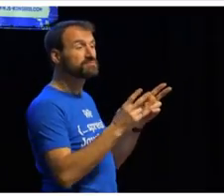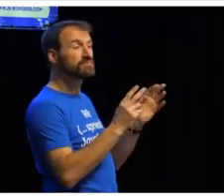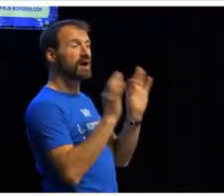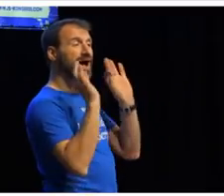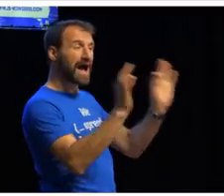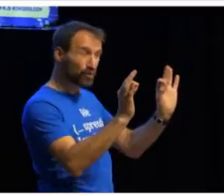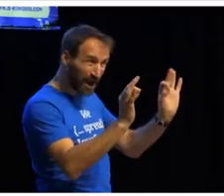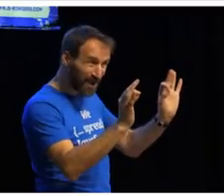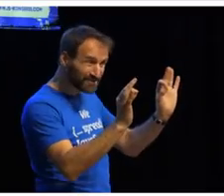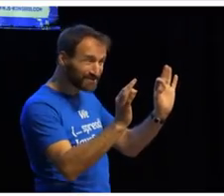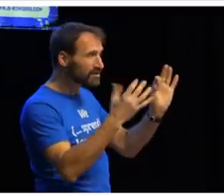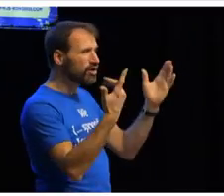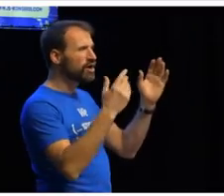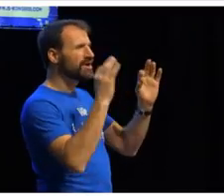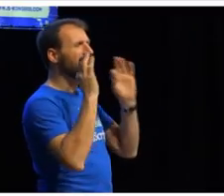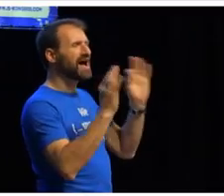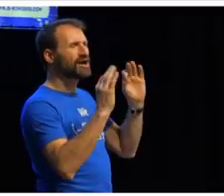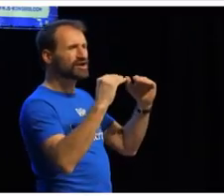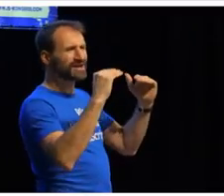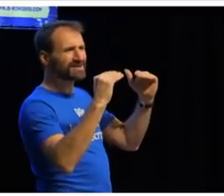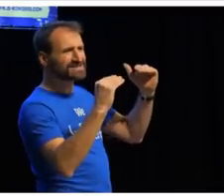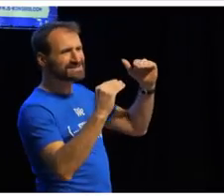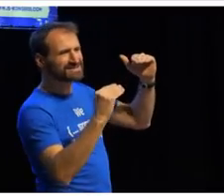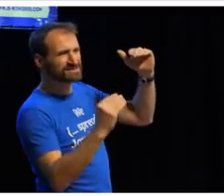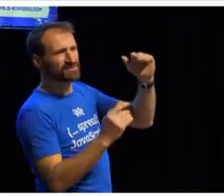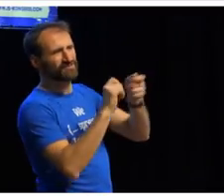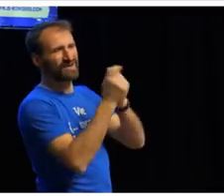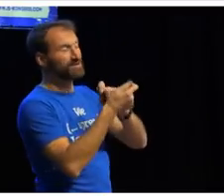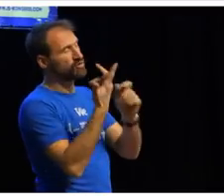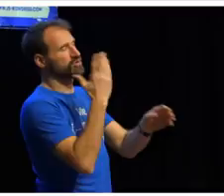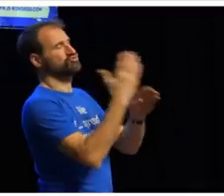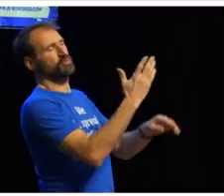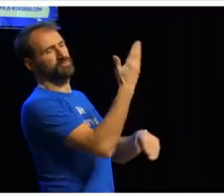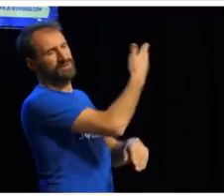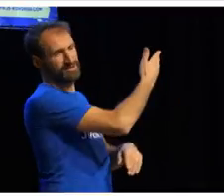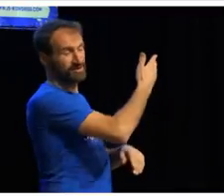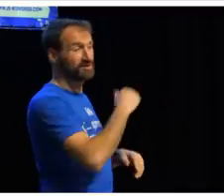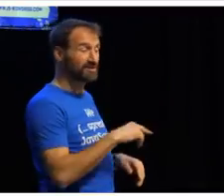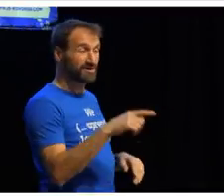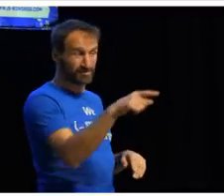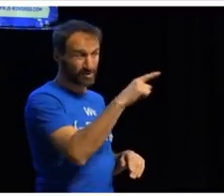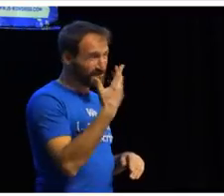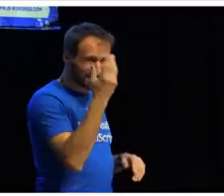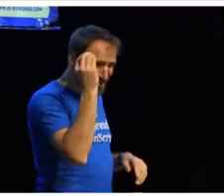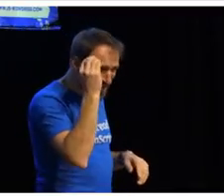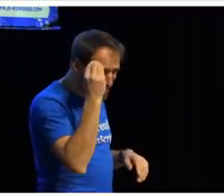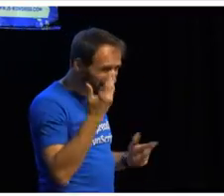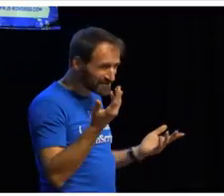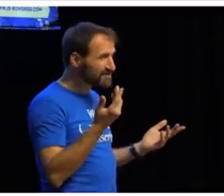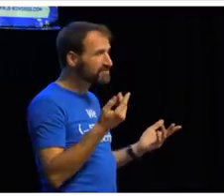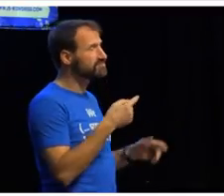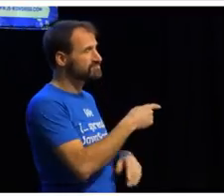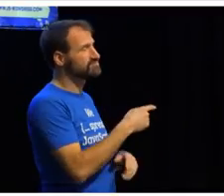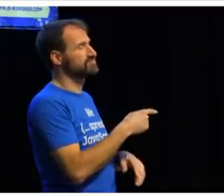now reach accuracy 1, and it can stop at this point. So it learned this by using a single neuron. And